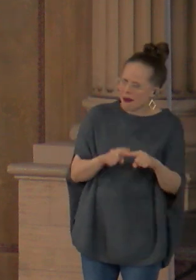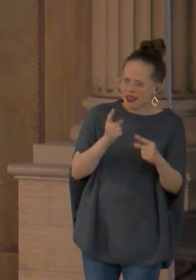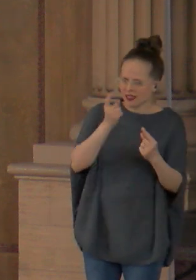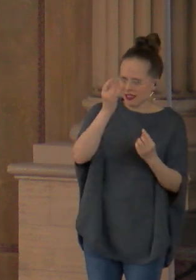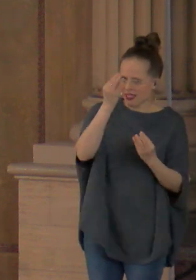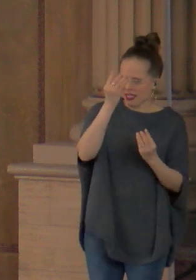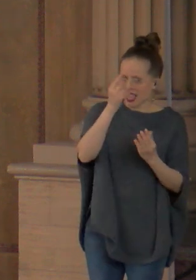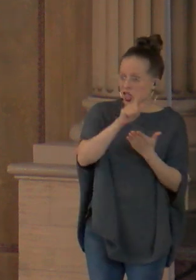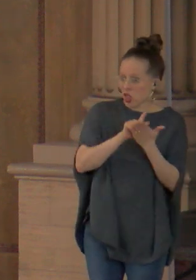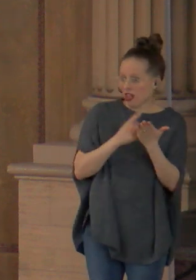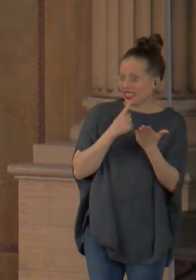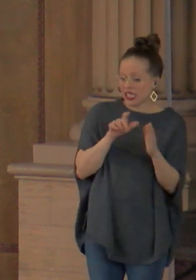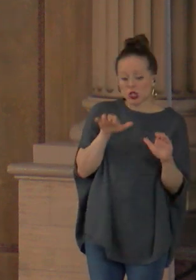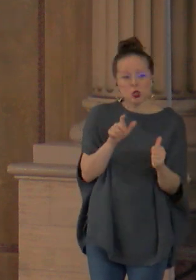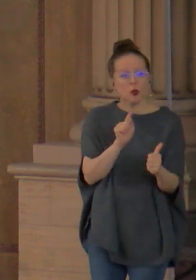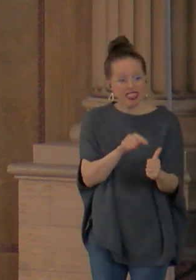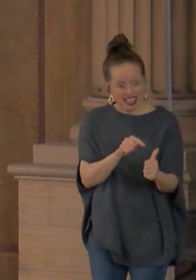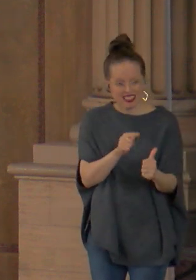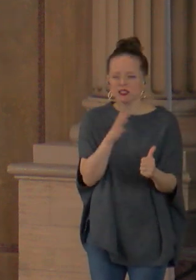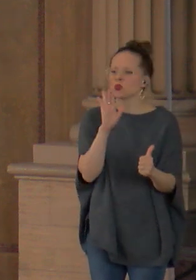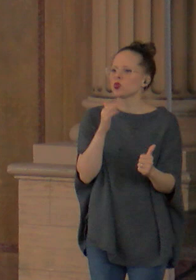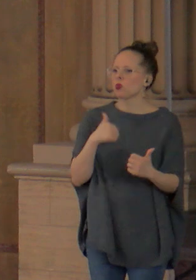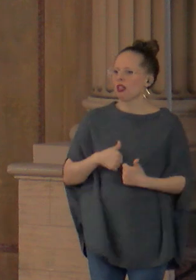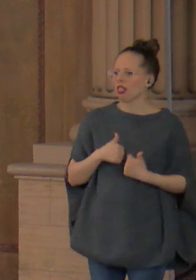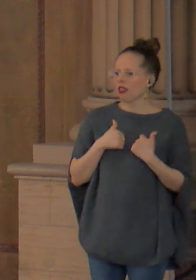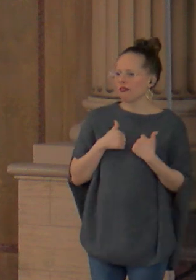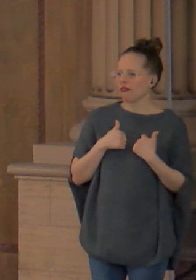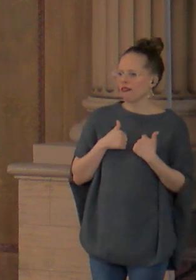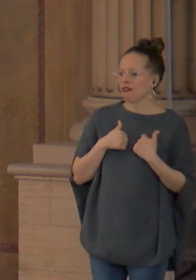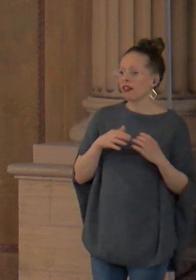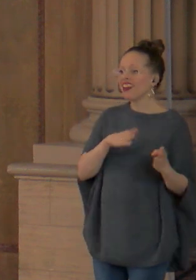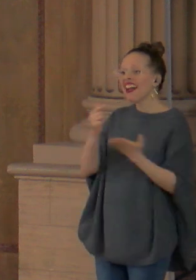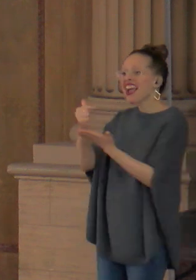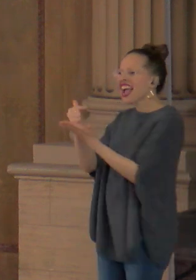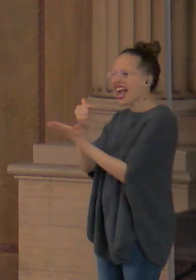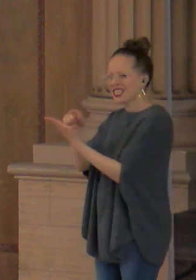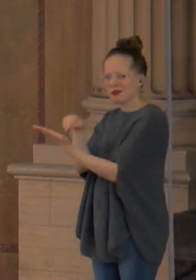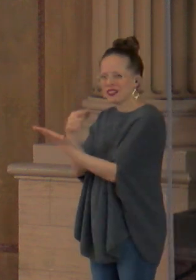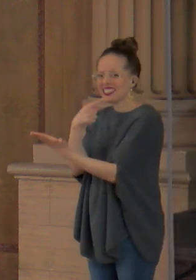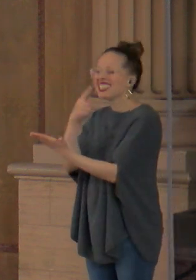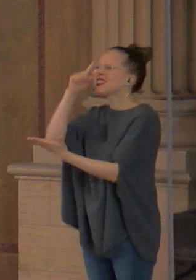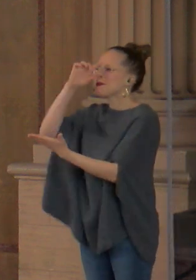Law says, do this and you shall live. The gospel says, believe and live.